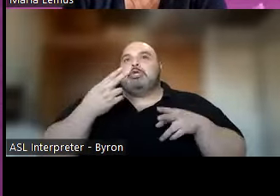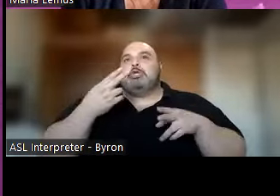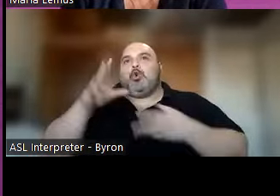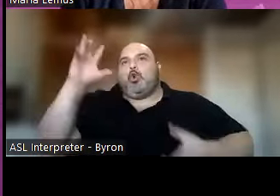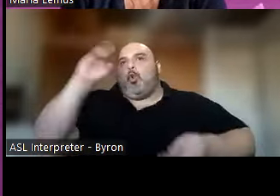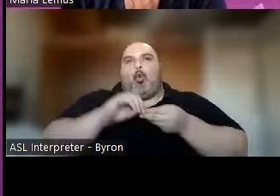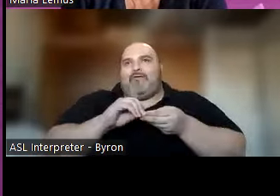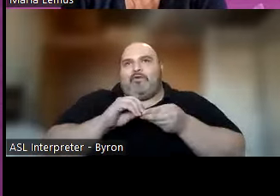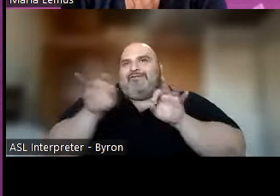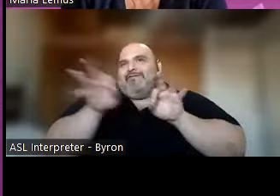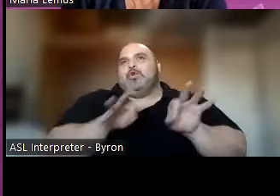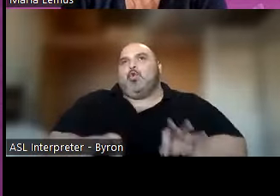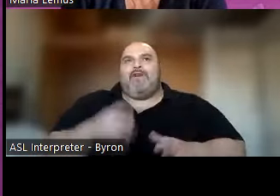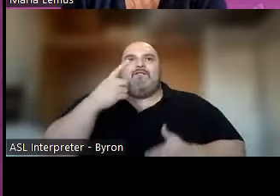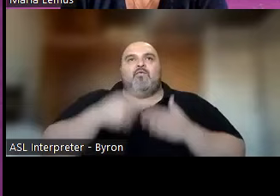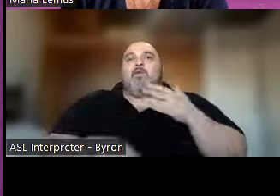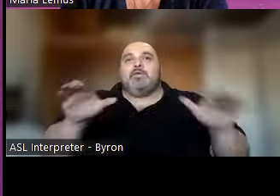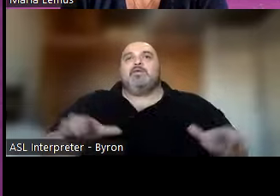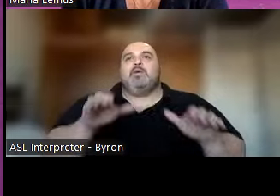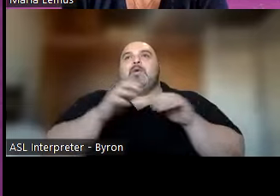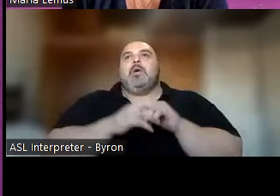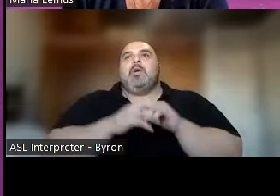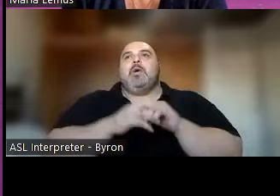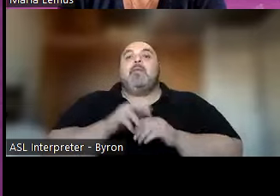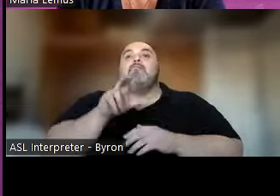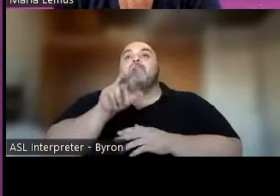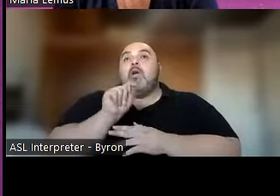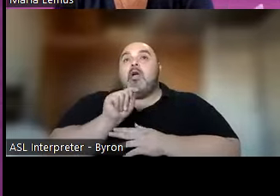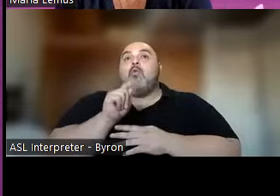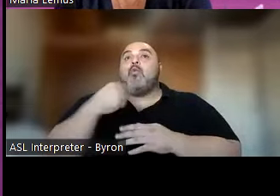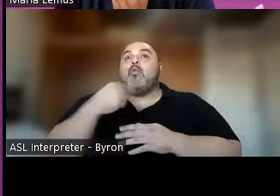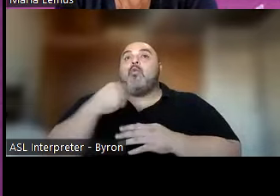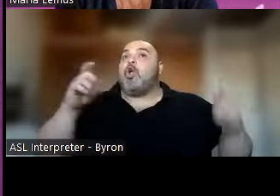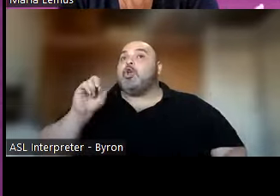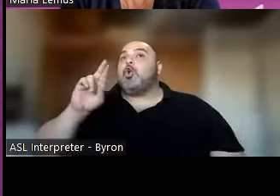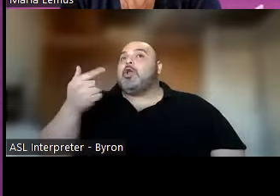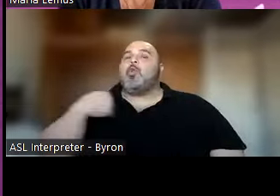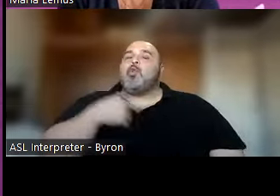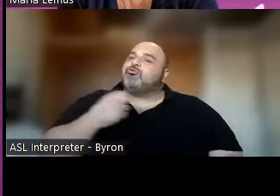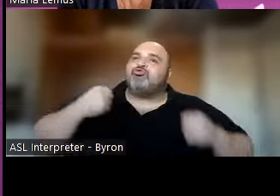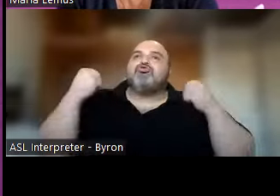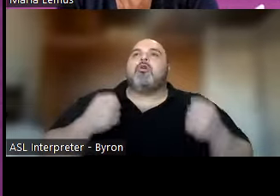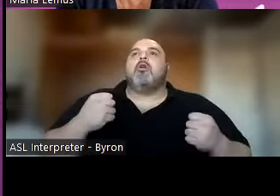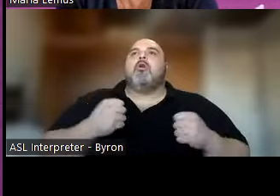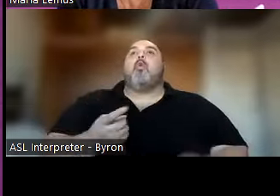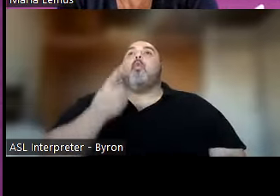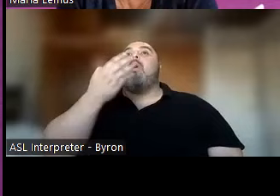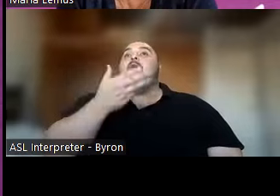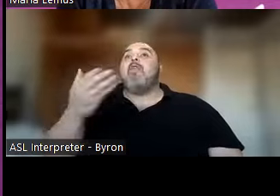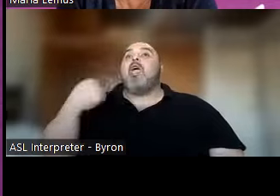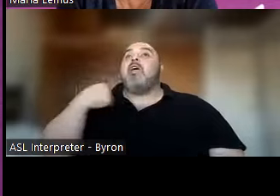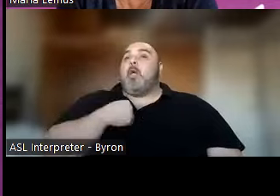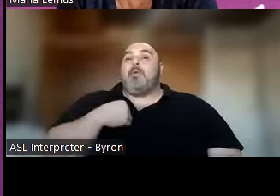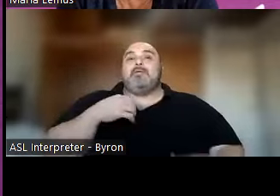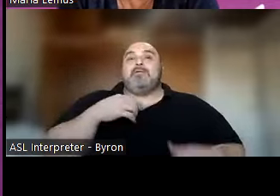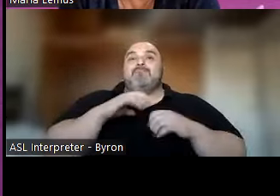overview of what we do, but we're a large organization, we're strong. And one of the things that we formed recently